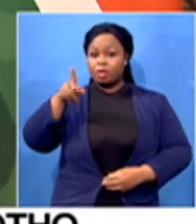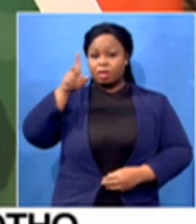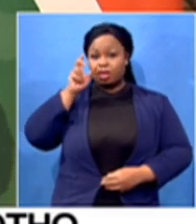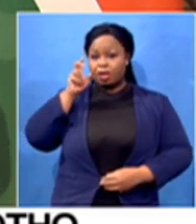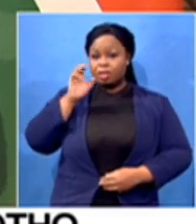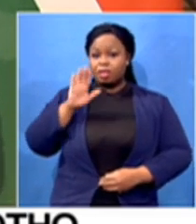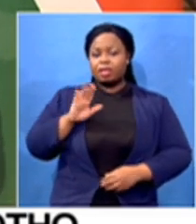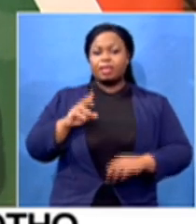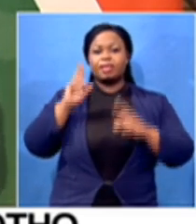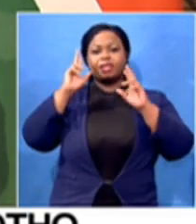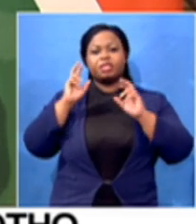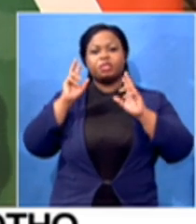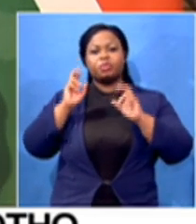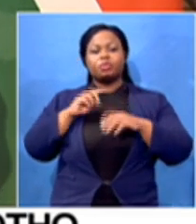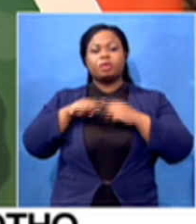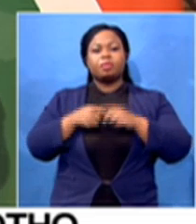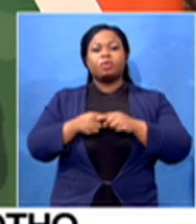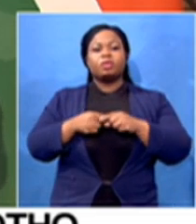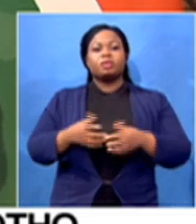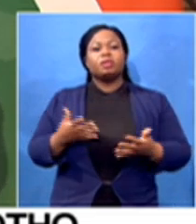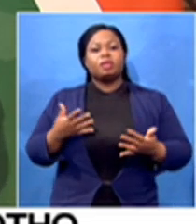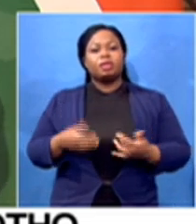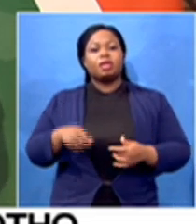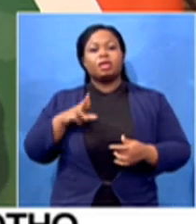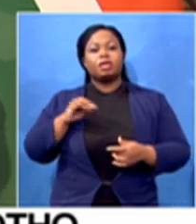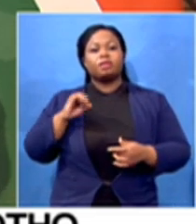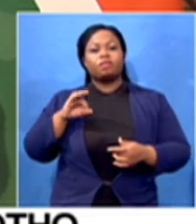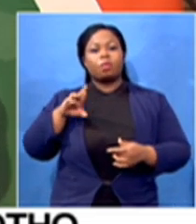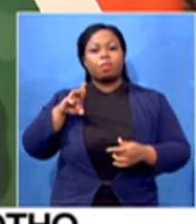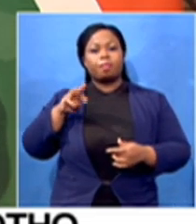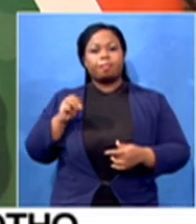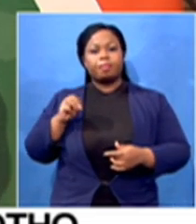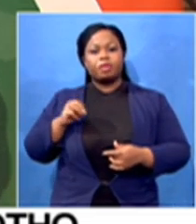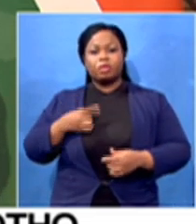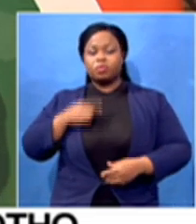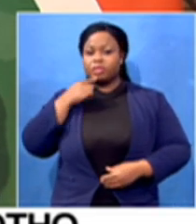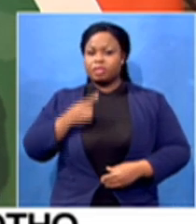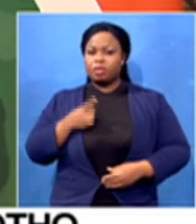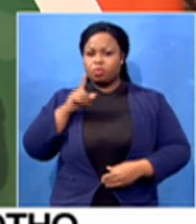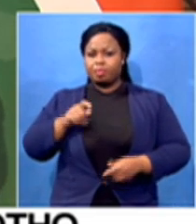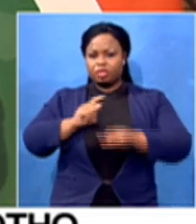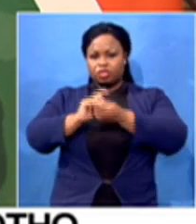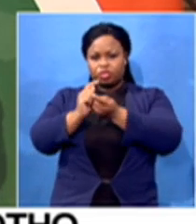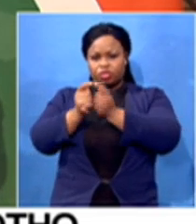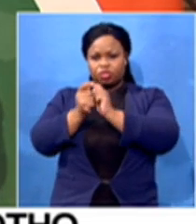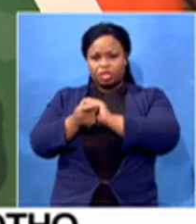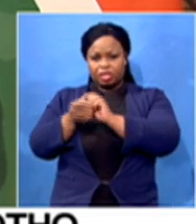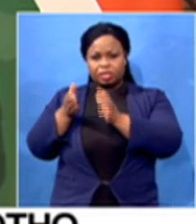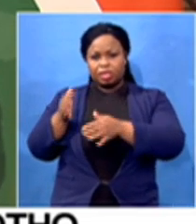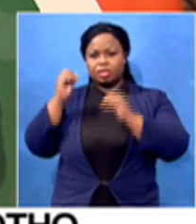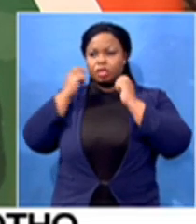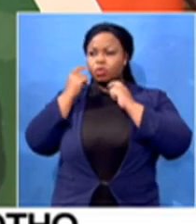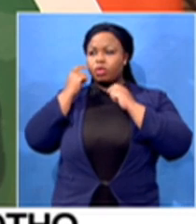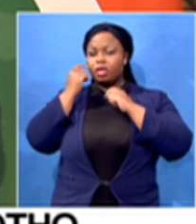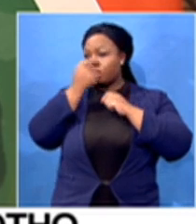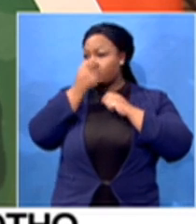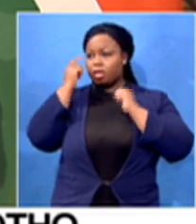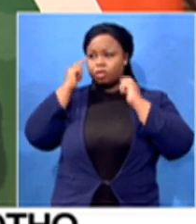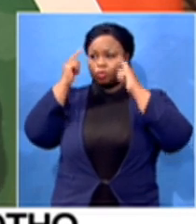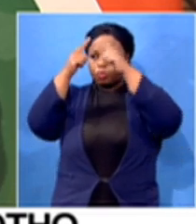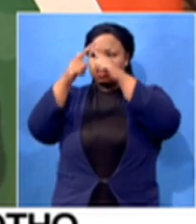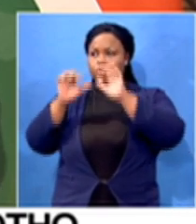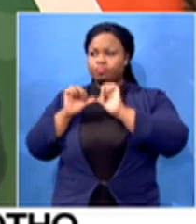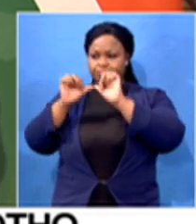yane ya direformo tse ileng ra re di tshwantse re di be teng Lesotho di tla tswelela pele ka